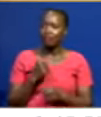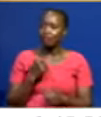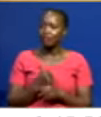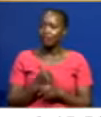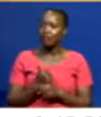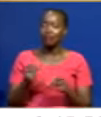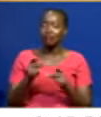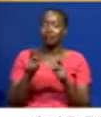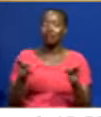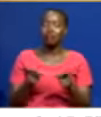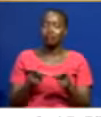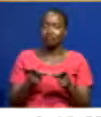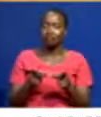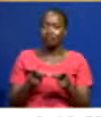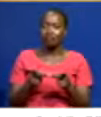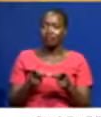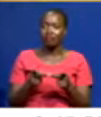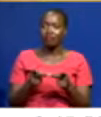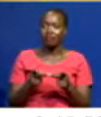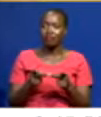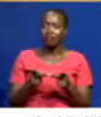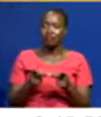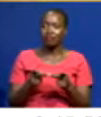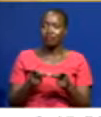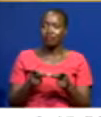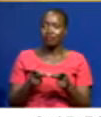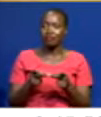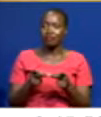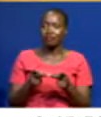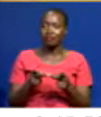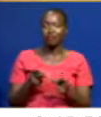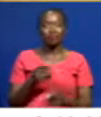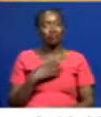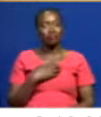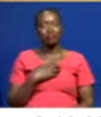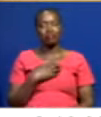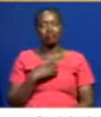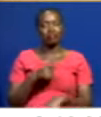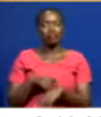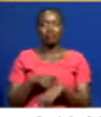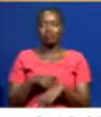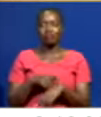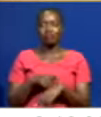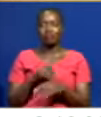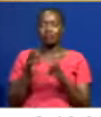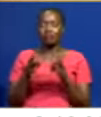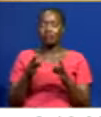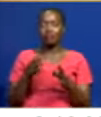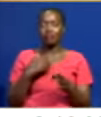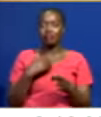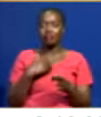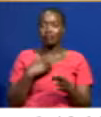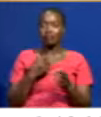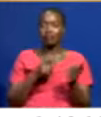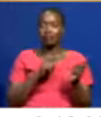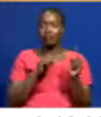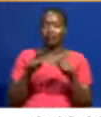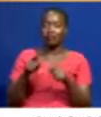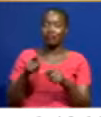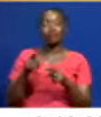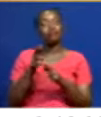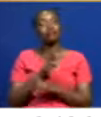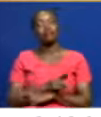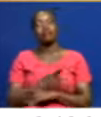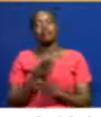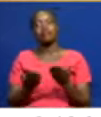the workplace burnout. I had not taken the vacation in time. If I had, I would have come, relaxed, and